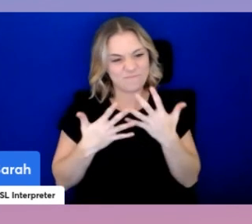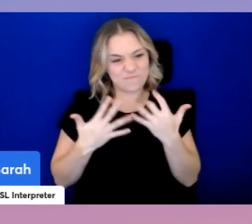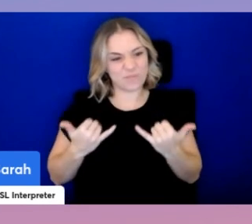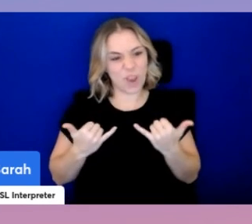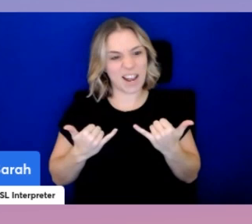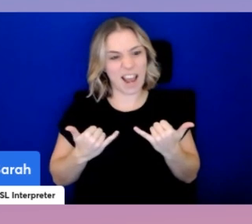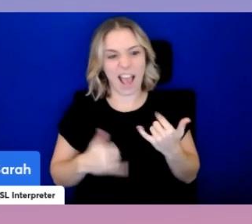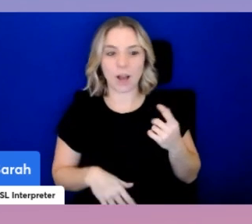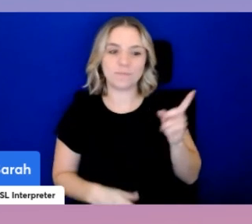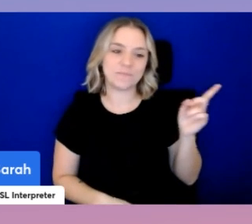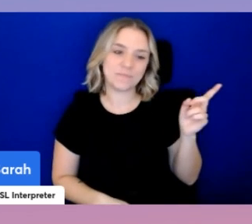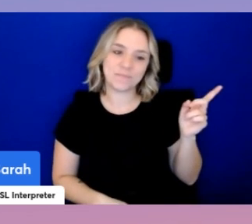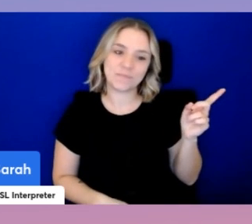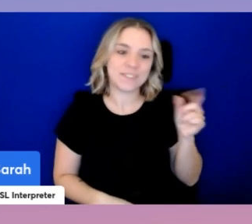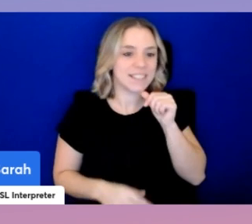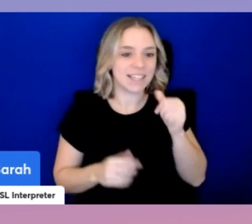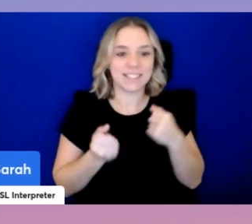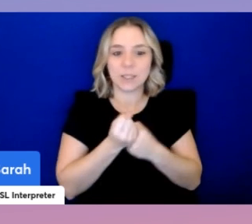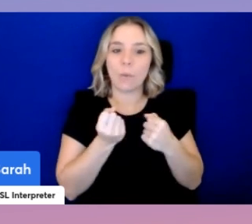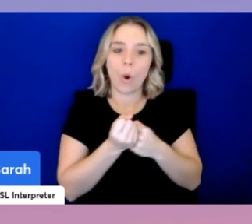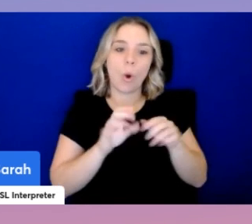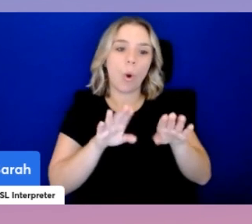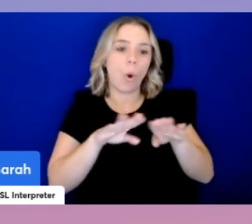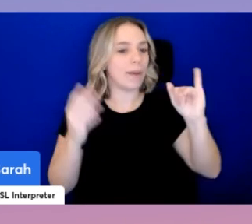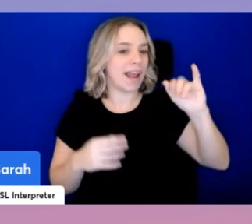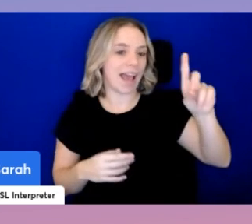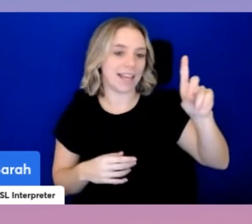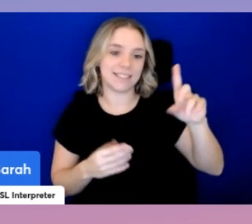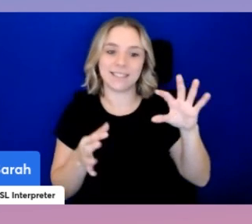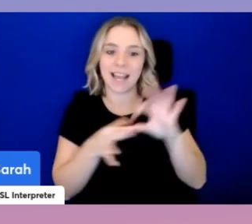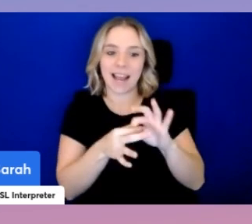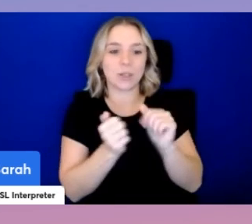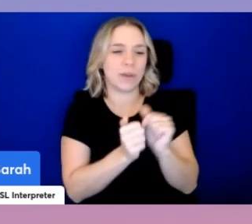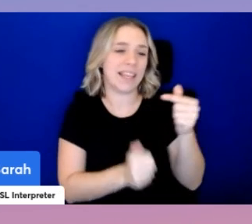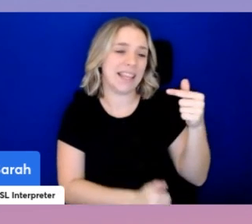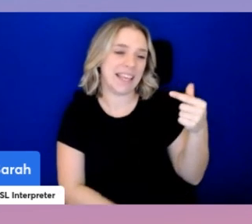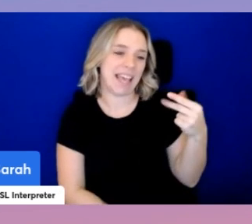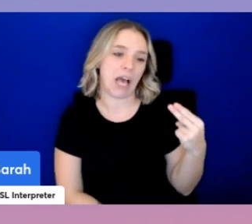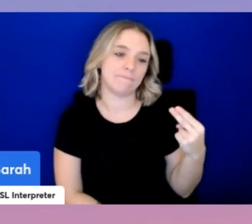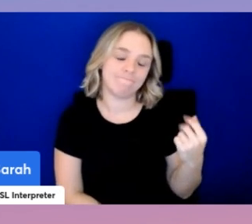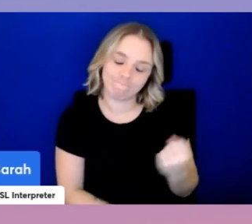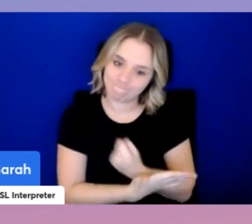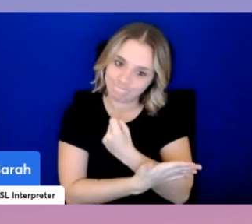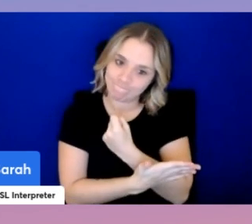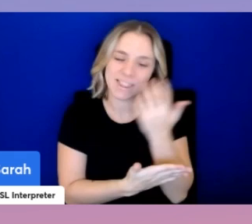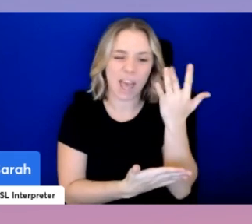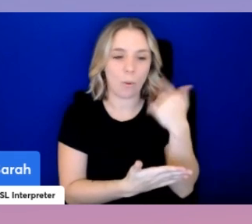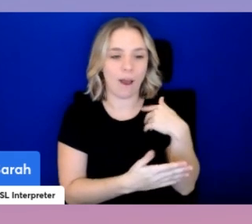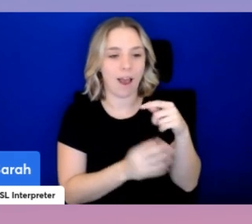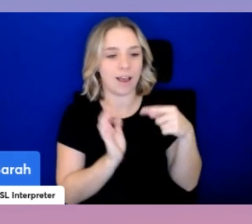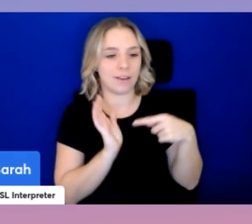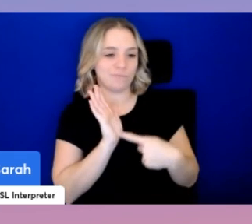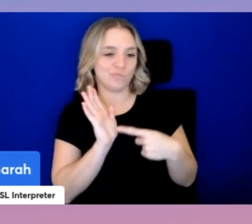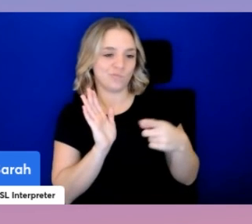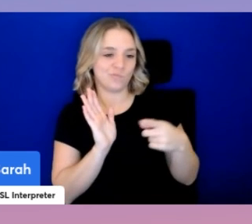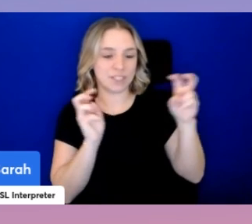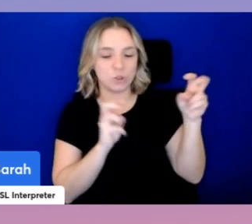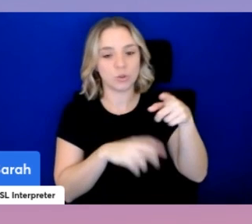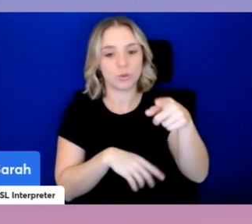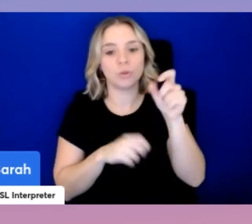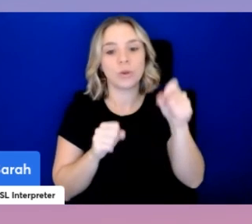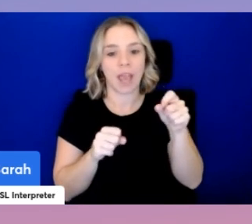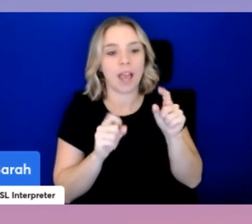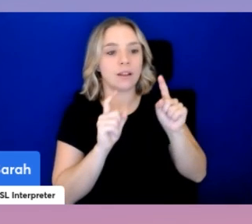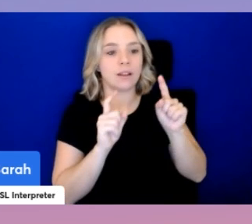support OpenID Connect with GitHub, which is really sad. That's why I put the issue there, so you can go comment and like it, so they can